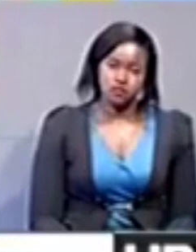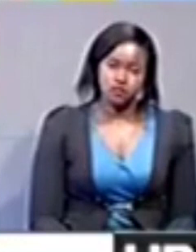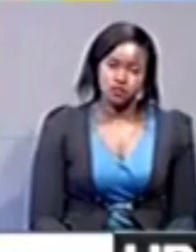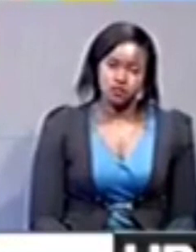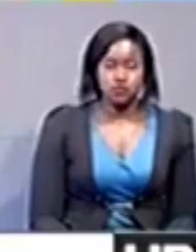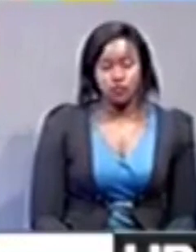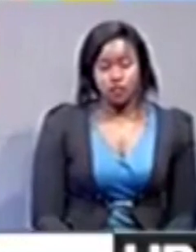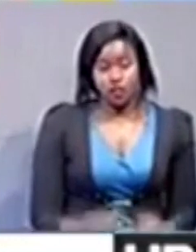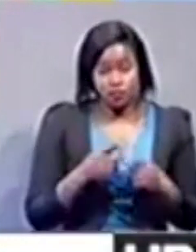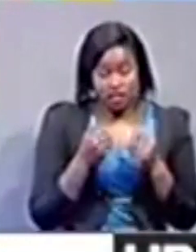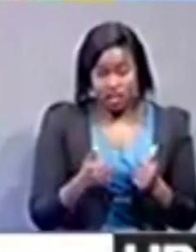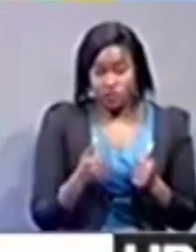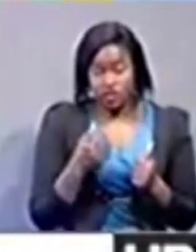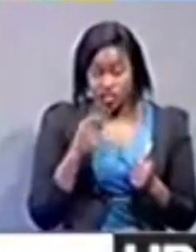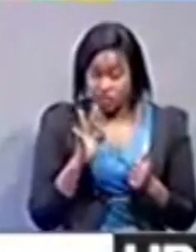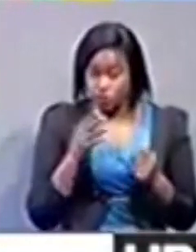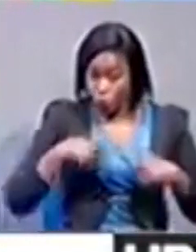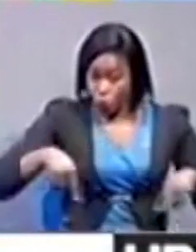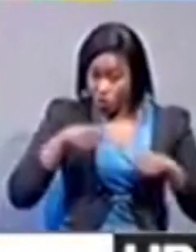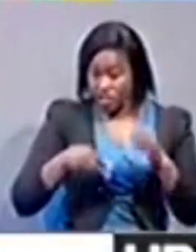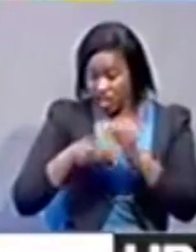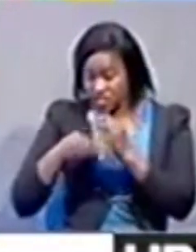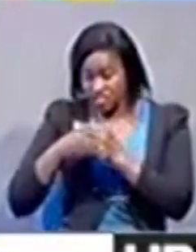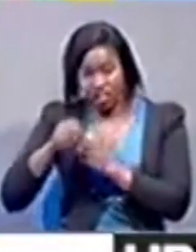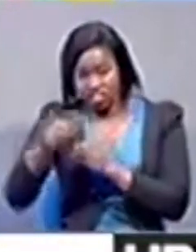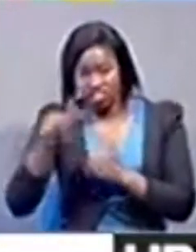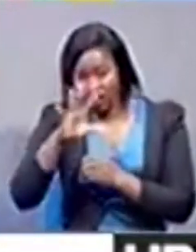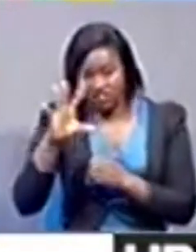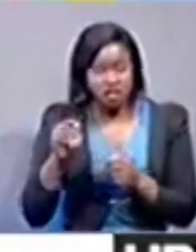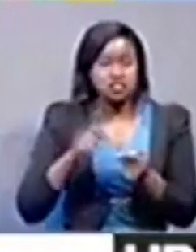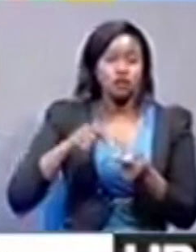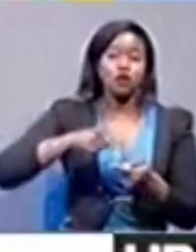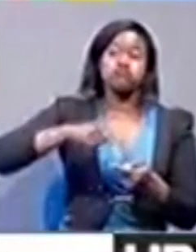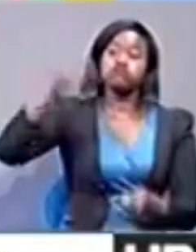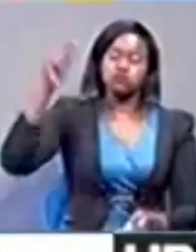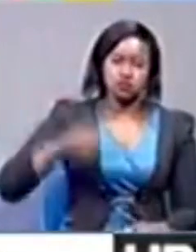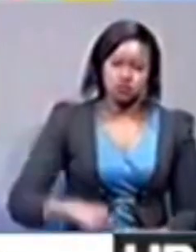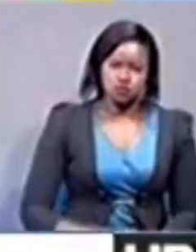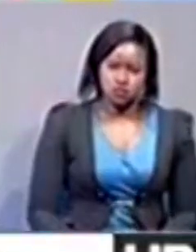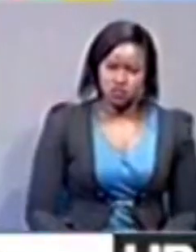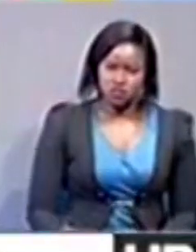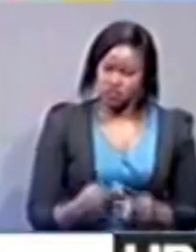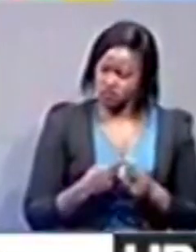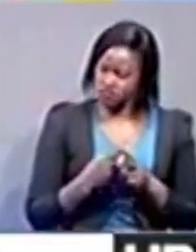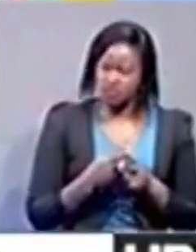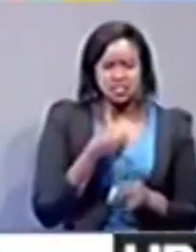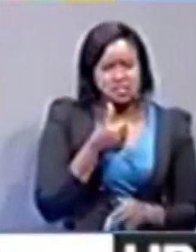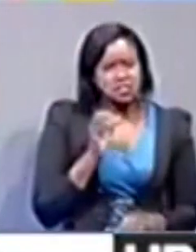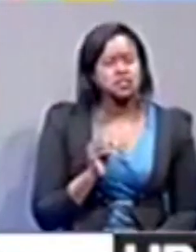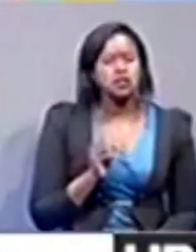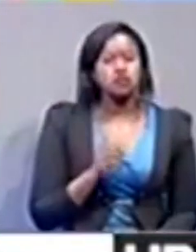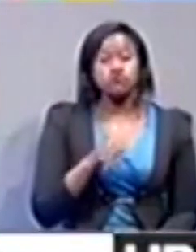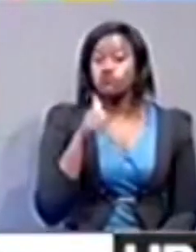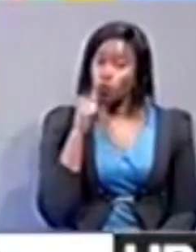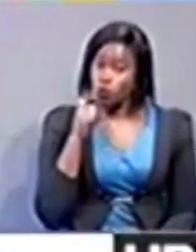But if we had added these other Africans, the number would have been very big. It would have been almost 60